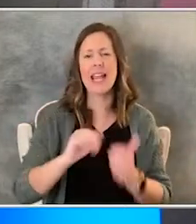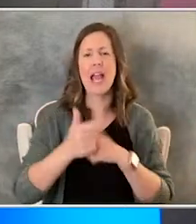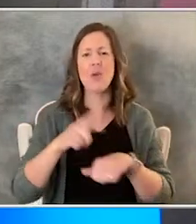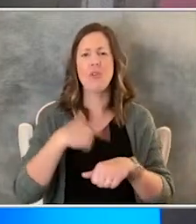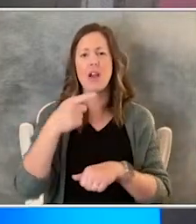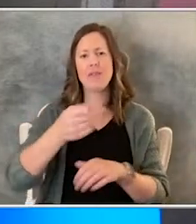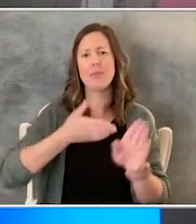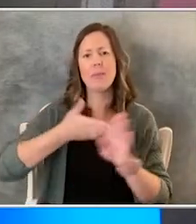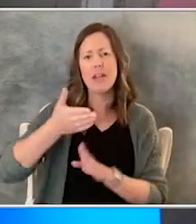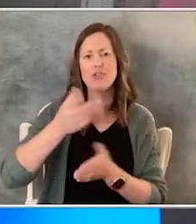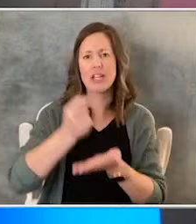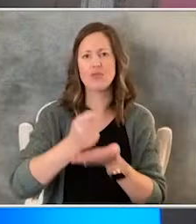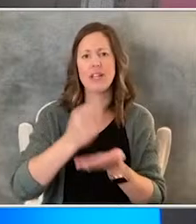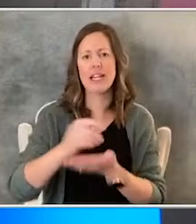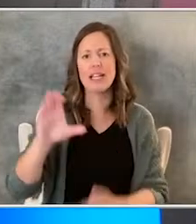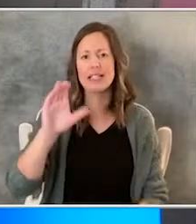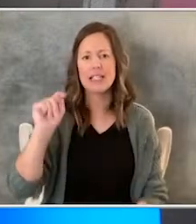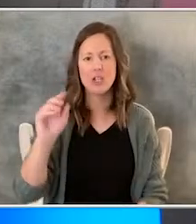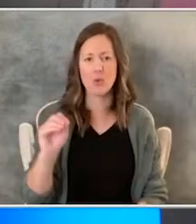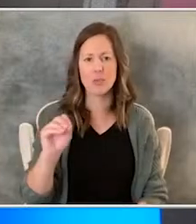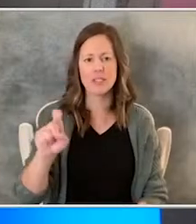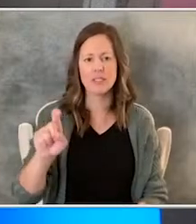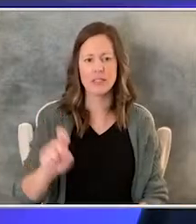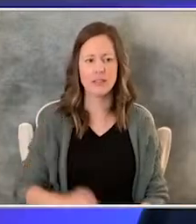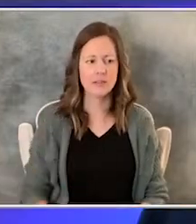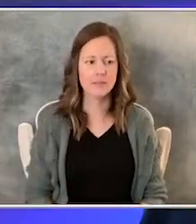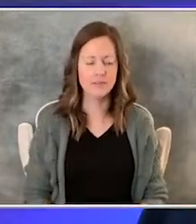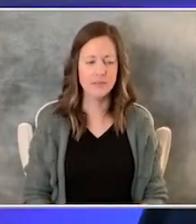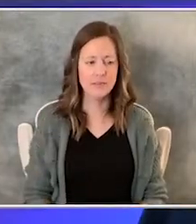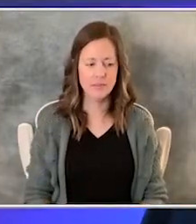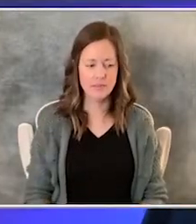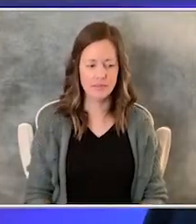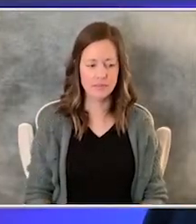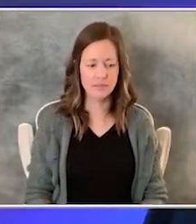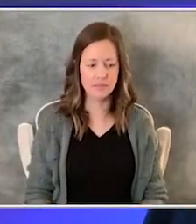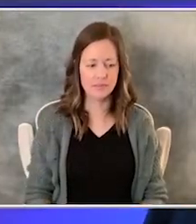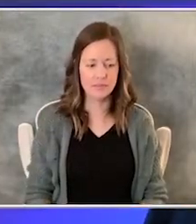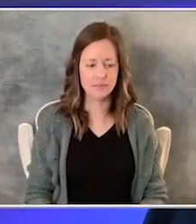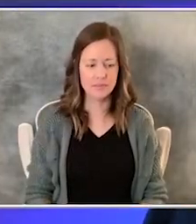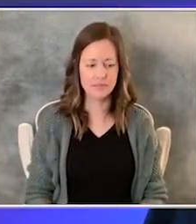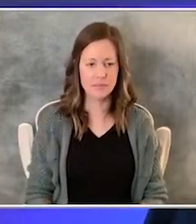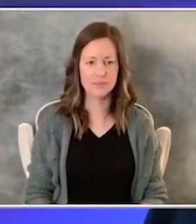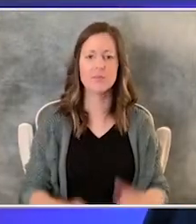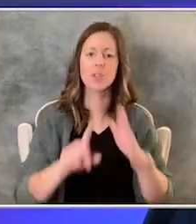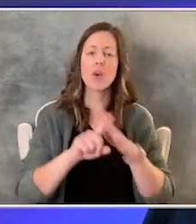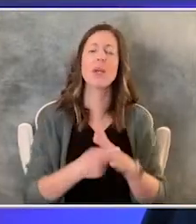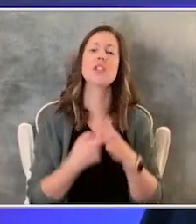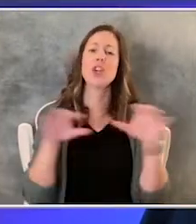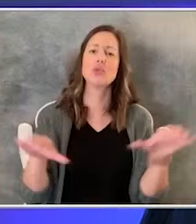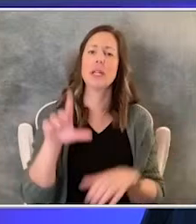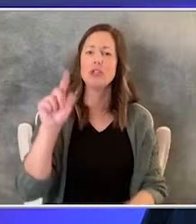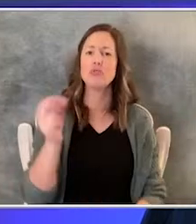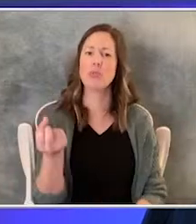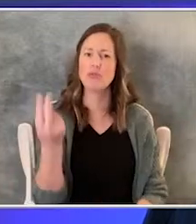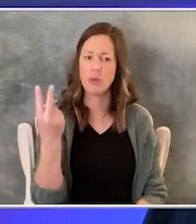equipment was advanced quite a bit, you know, around 2011, and so in